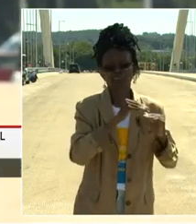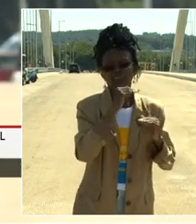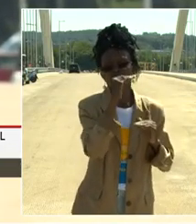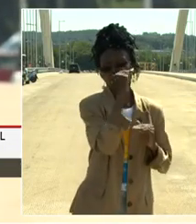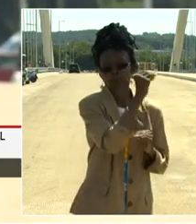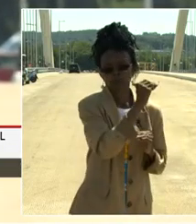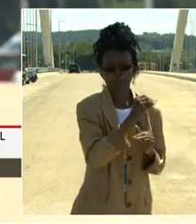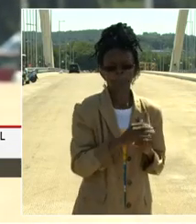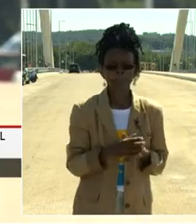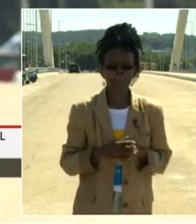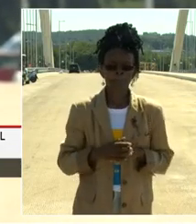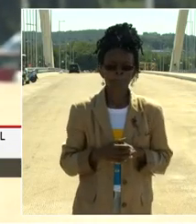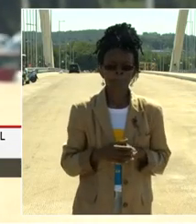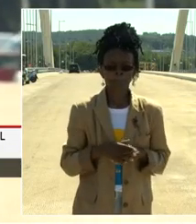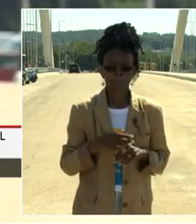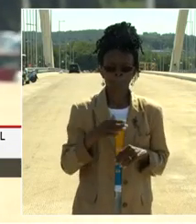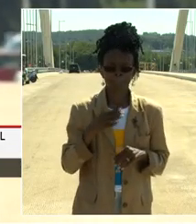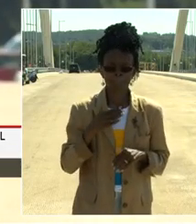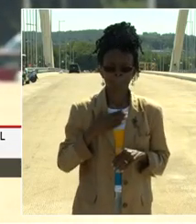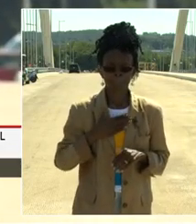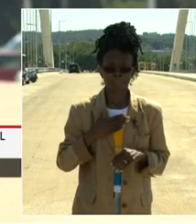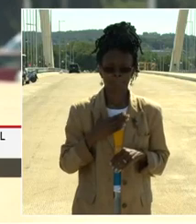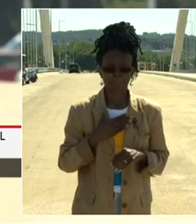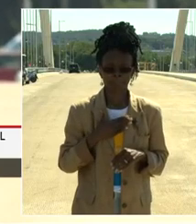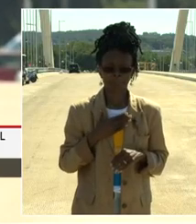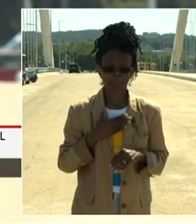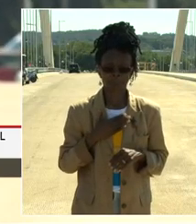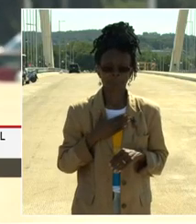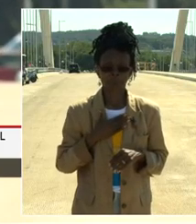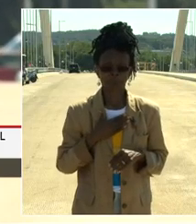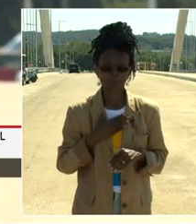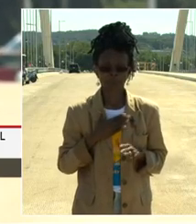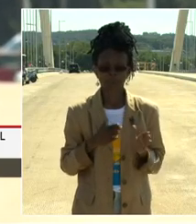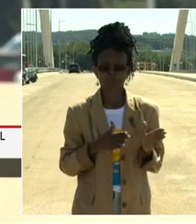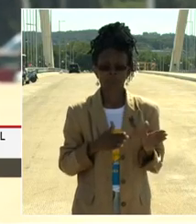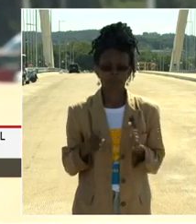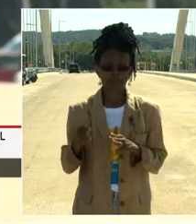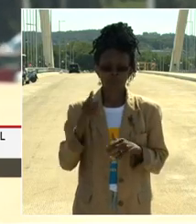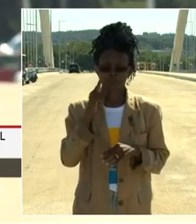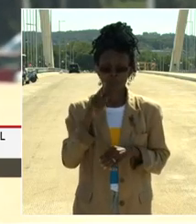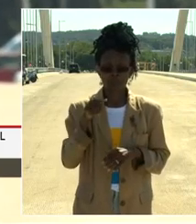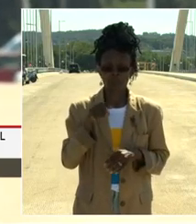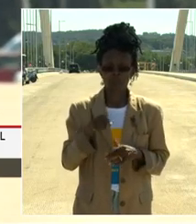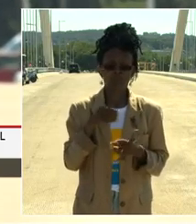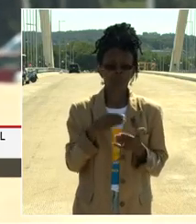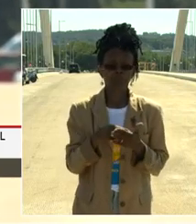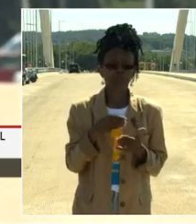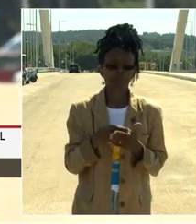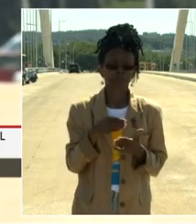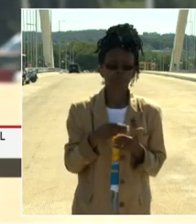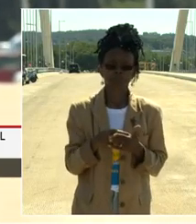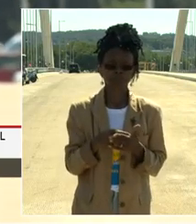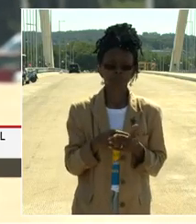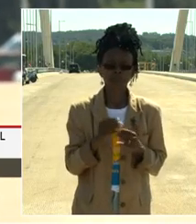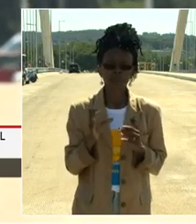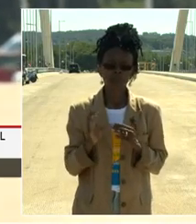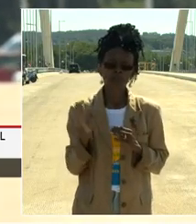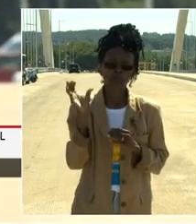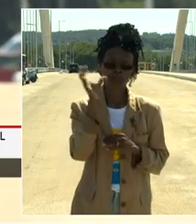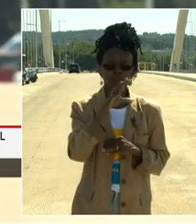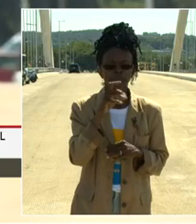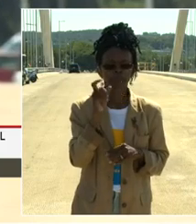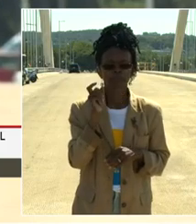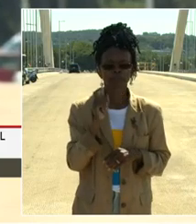The strategy I used was one I have never used before. I had to squirrel funds year